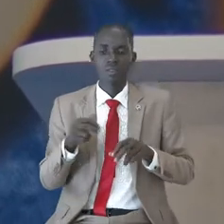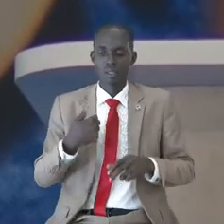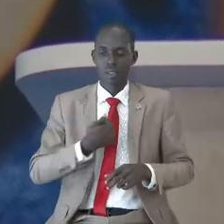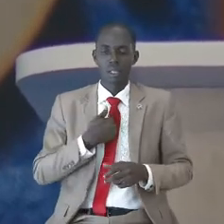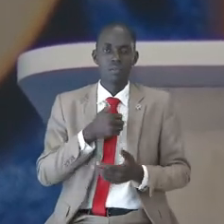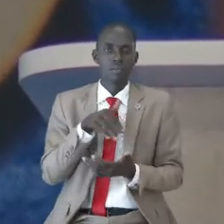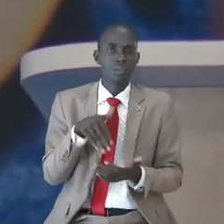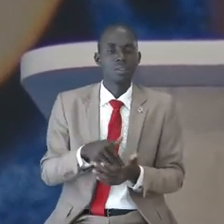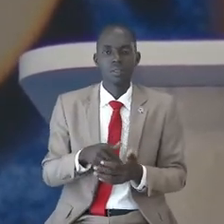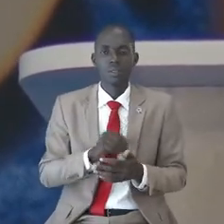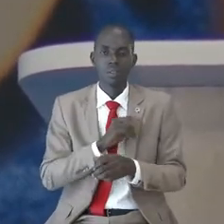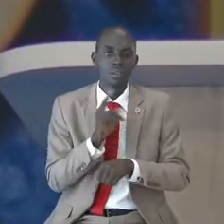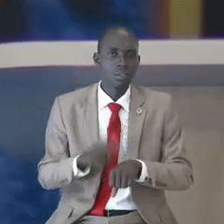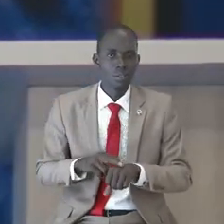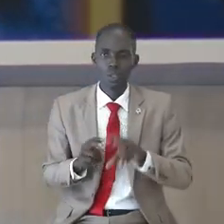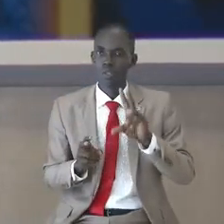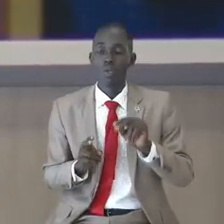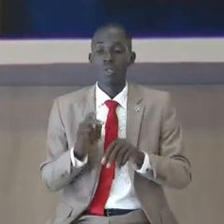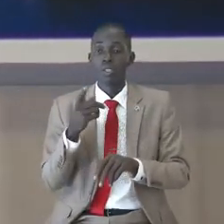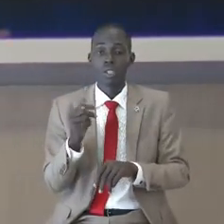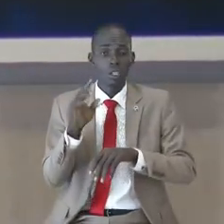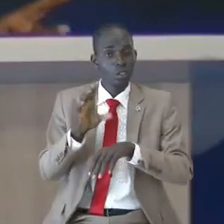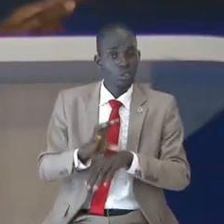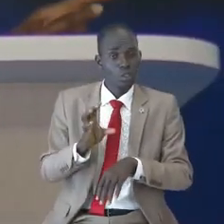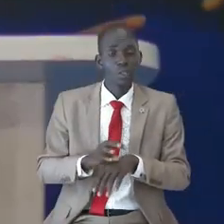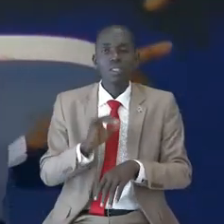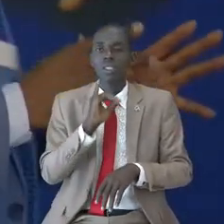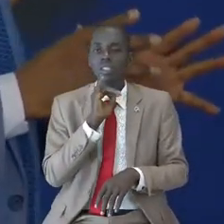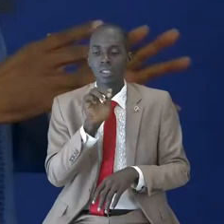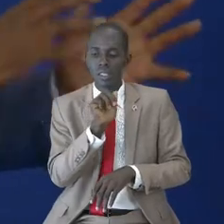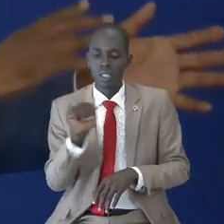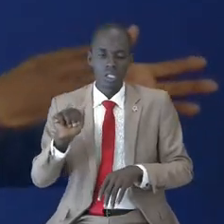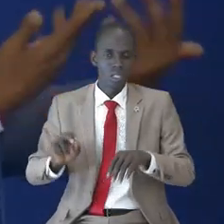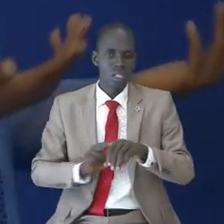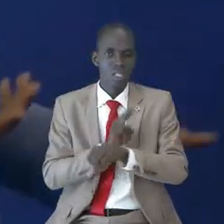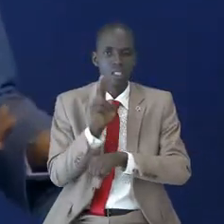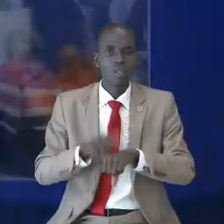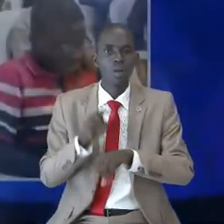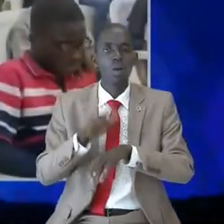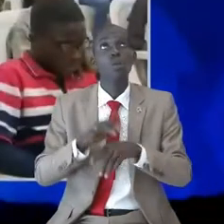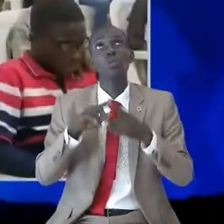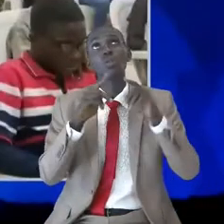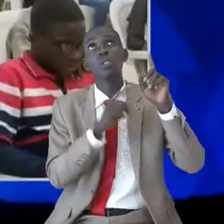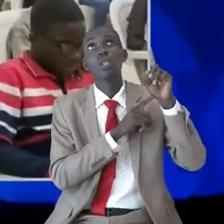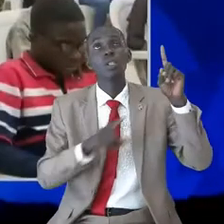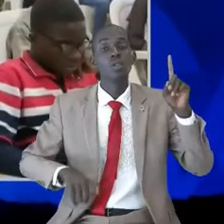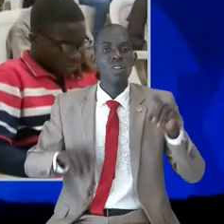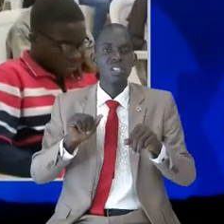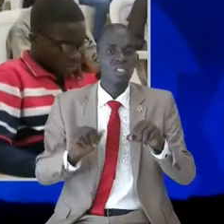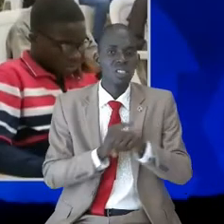nation, church. The church is a nation unto the Lord, a